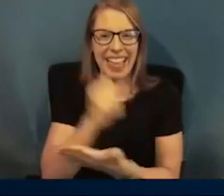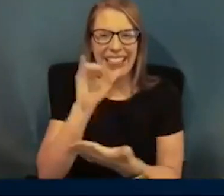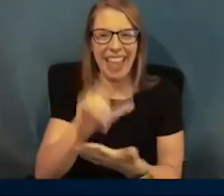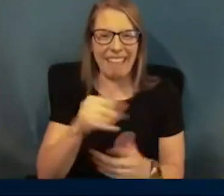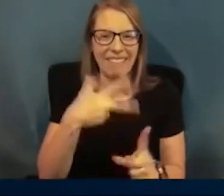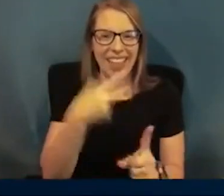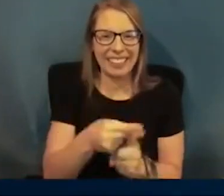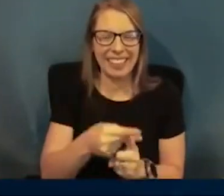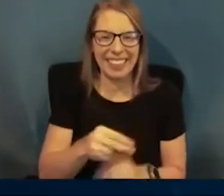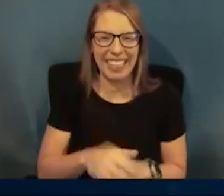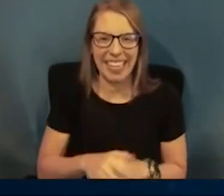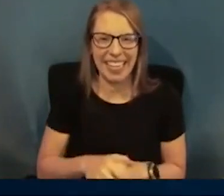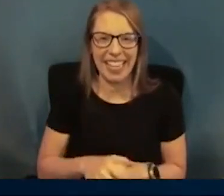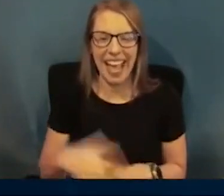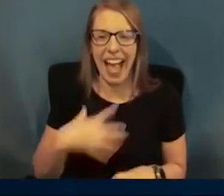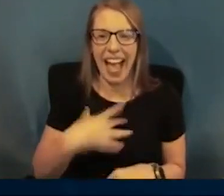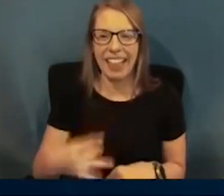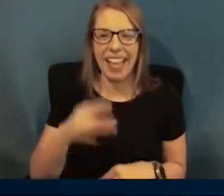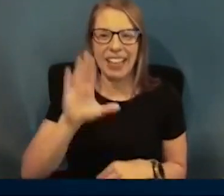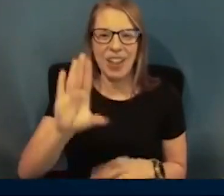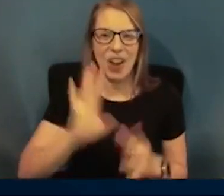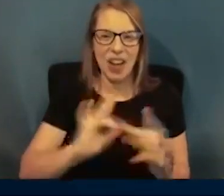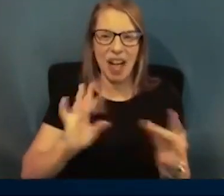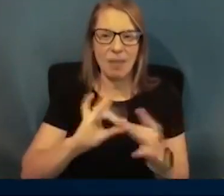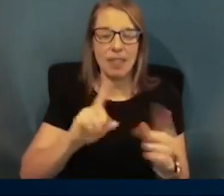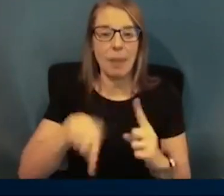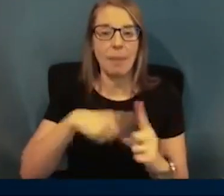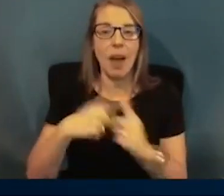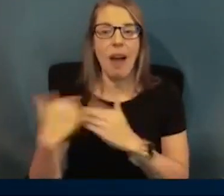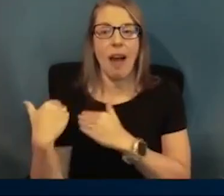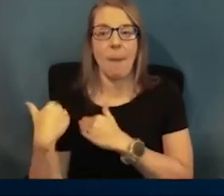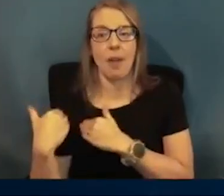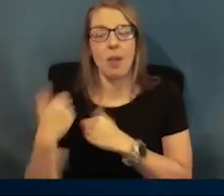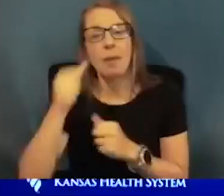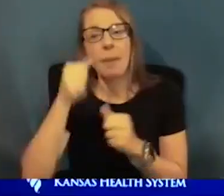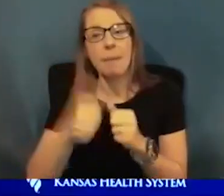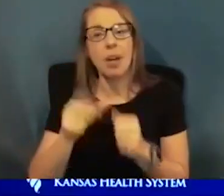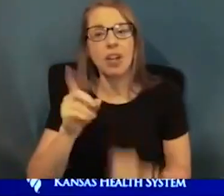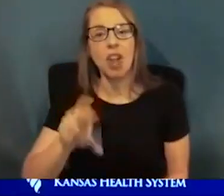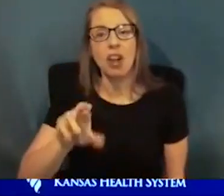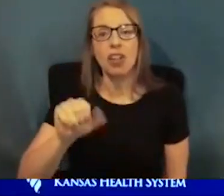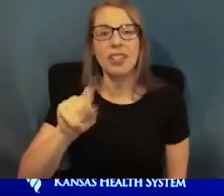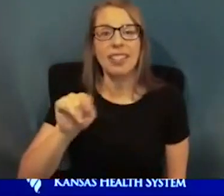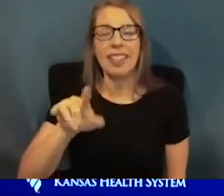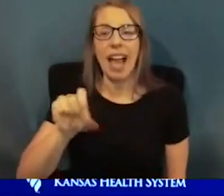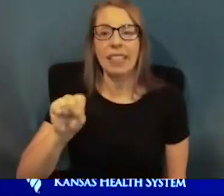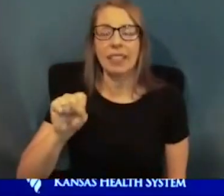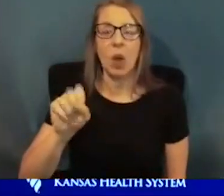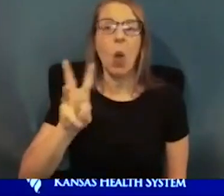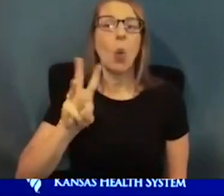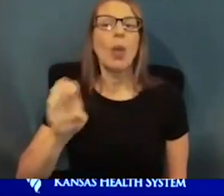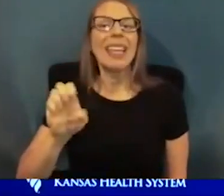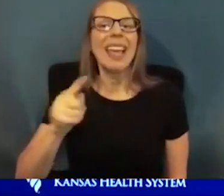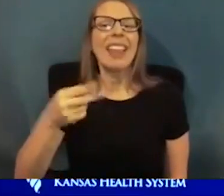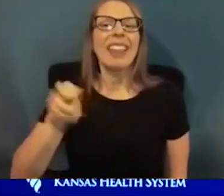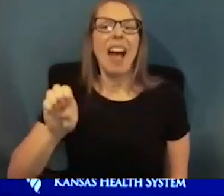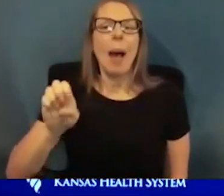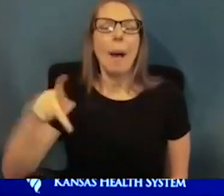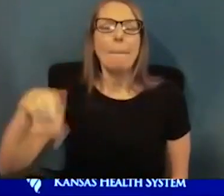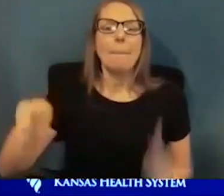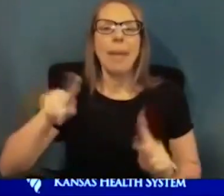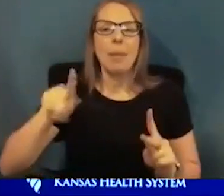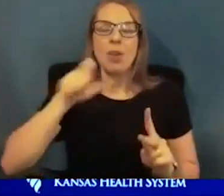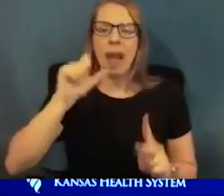I like your comments about obligation. That's true. And remember what Dr. Stites says, it's we the people, not I the person. And, the other thing is we are dealing